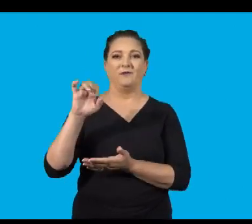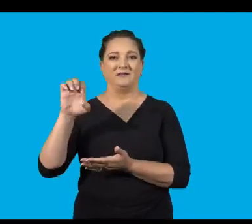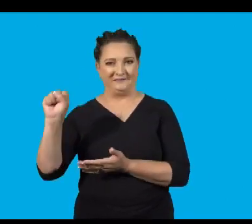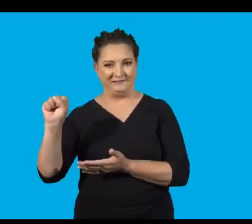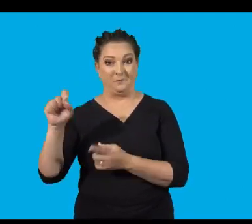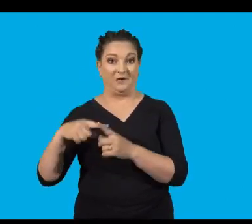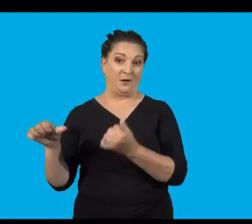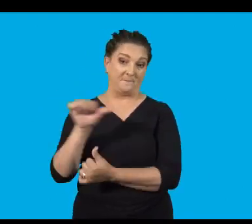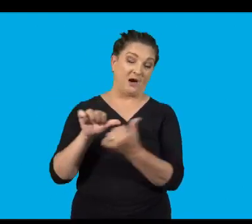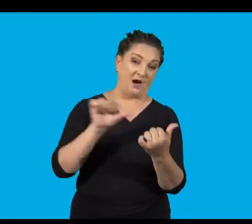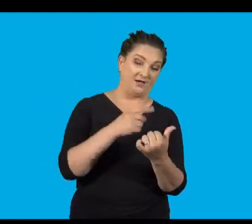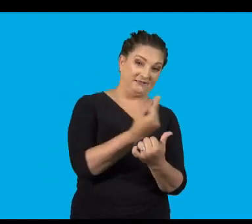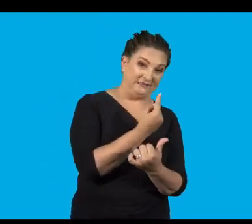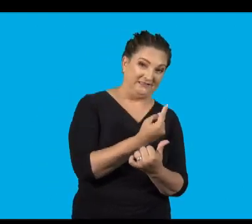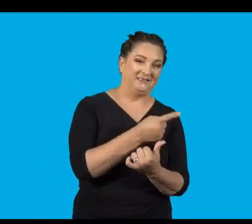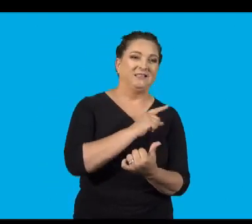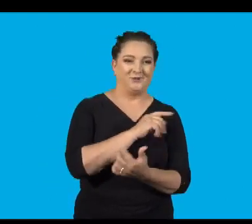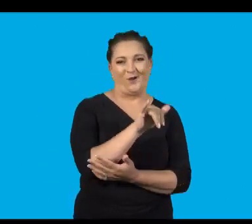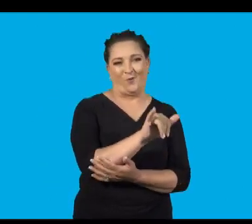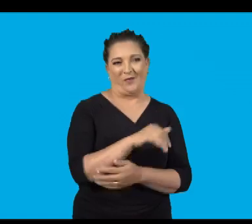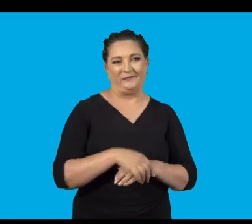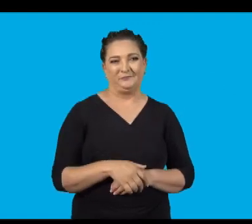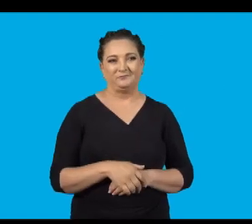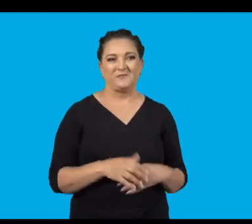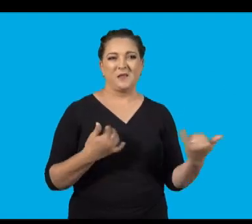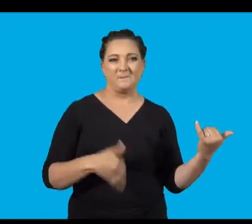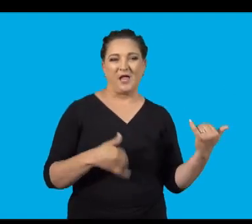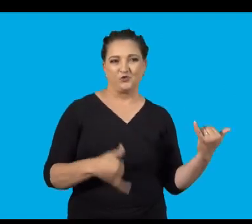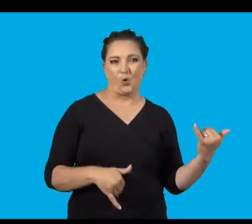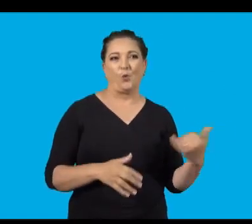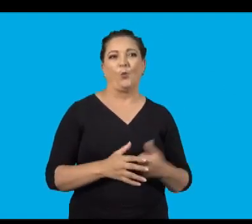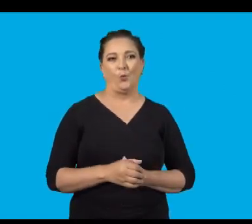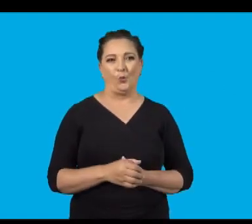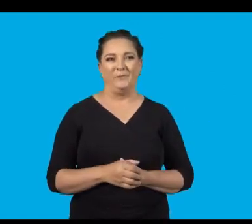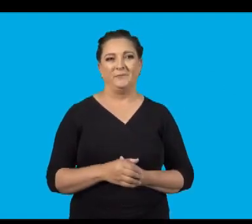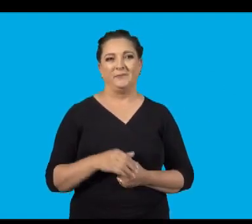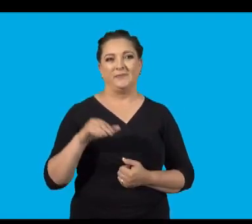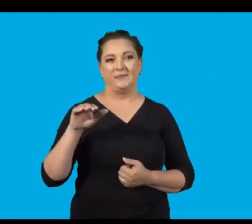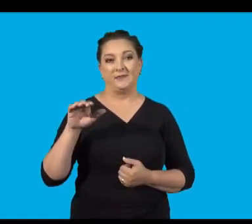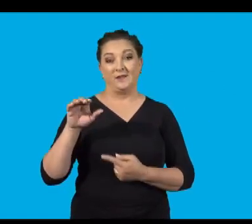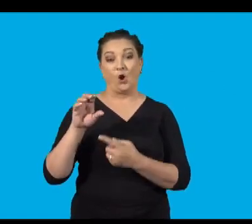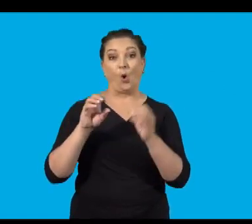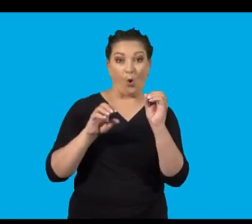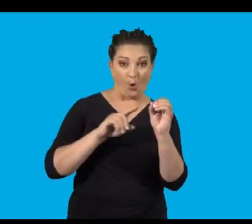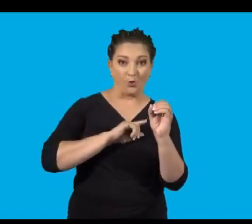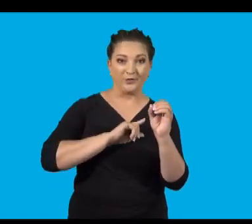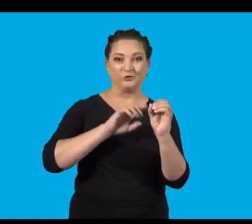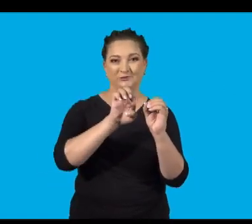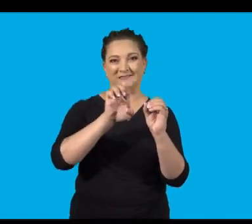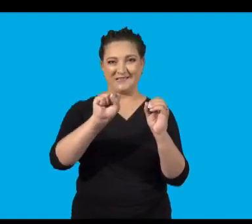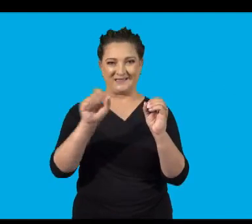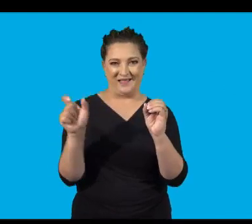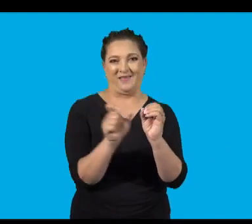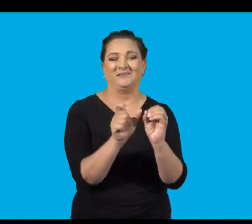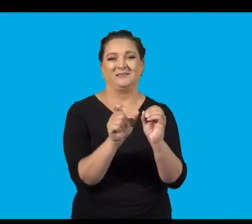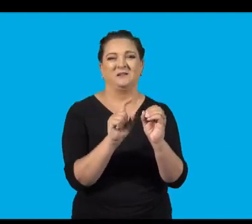the plural, but in the singular, you only need the letter Y. Banjos, all right? It ends on an O, so we